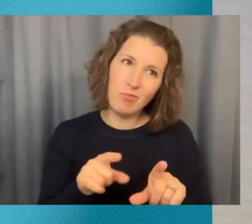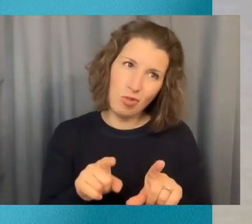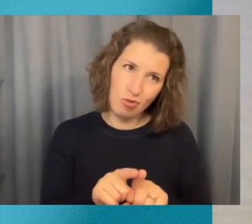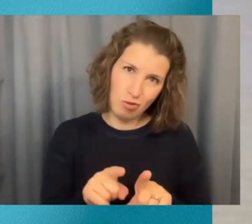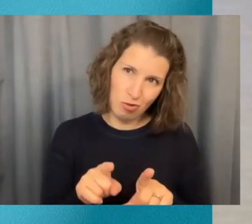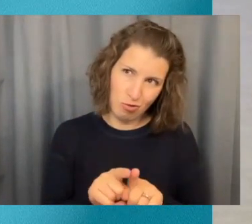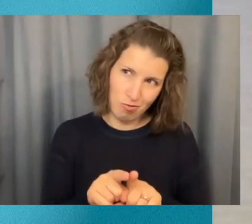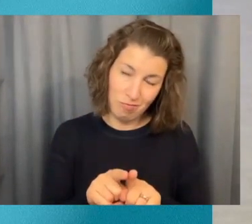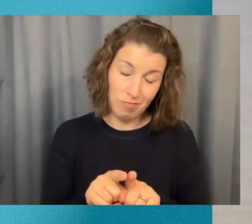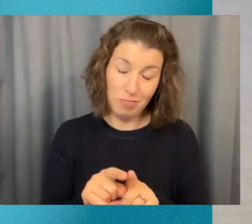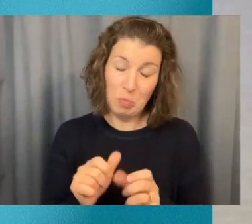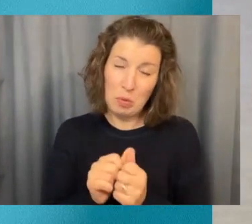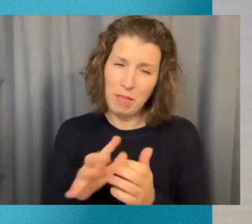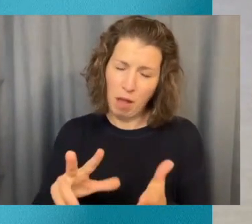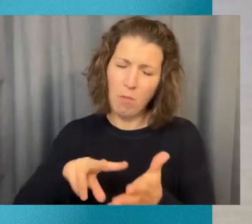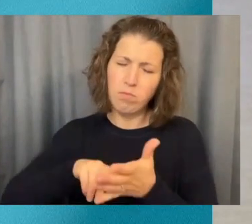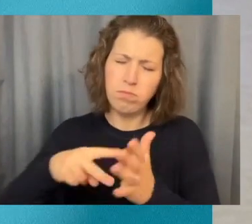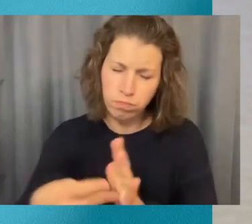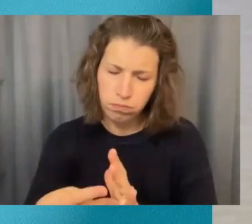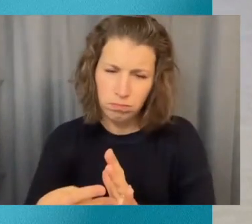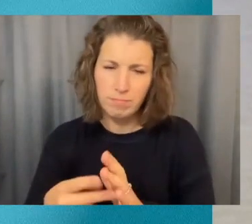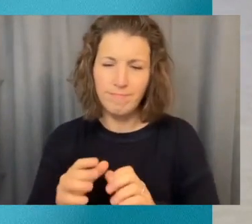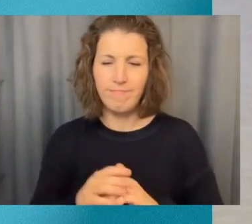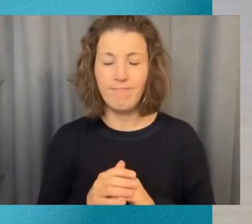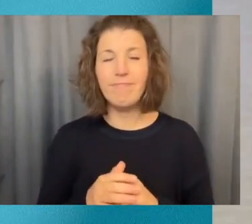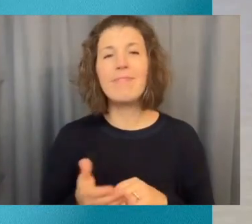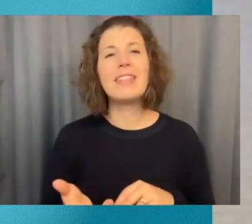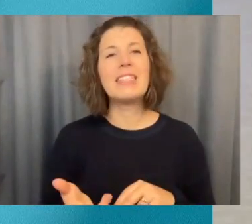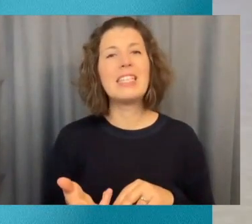increased disparities between certain groups.